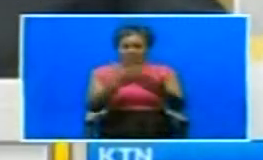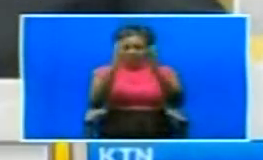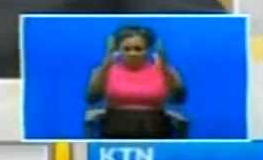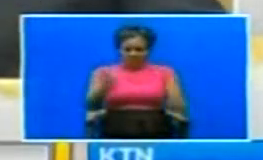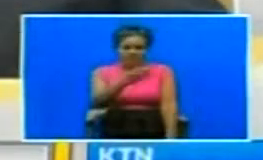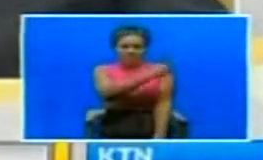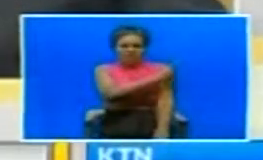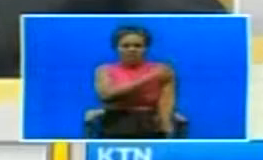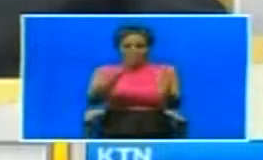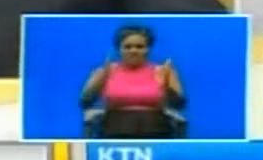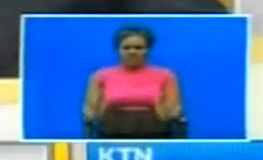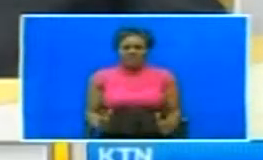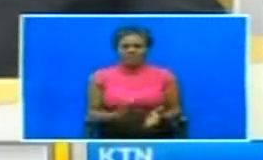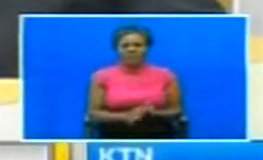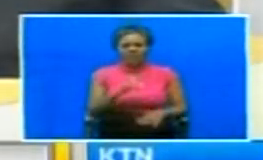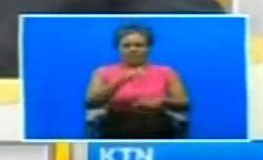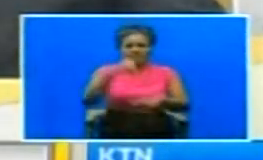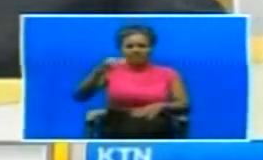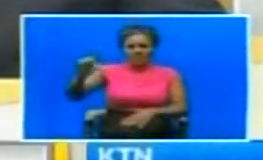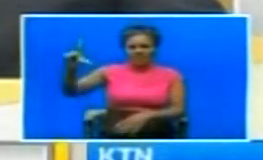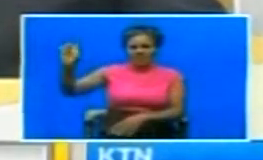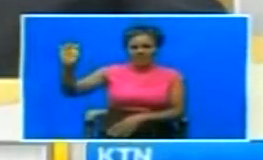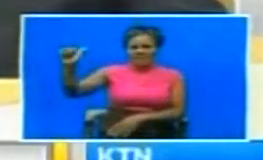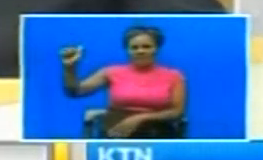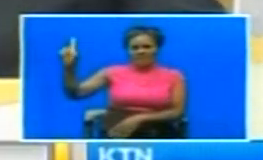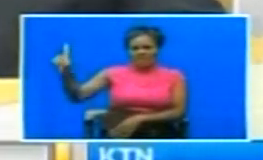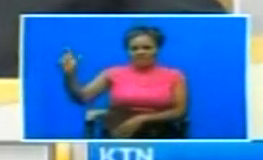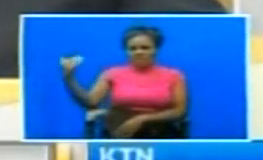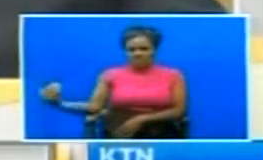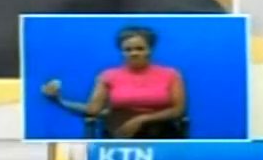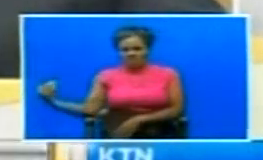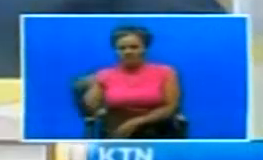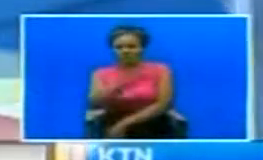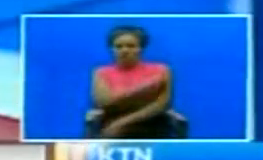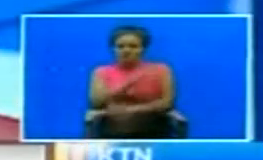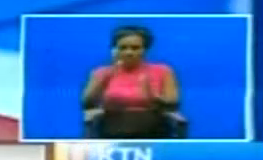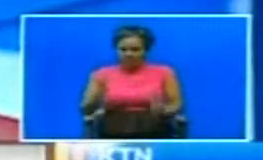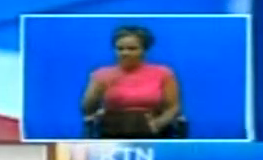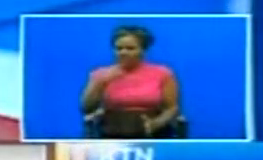much for helping us to understand the effects of lead on children. Dr. David Gichanga, they are saying lead